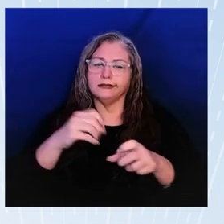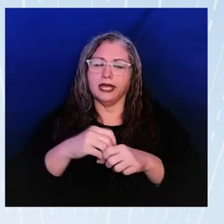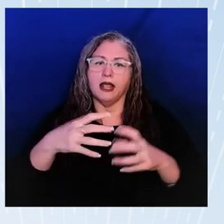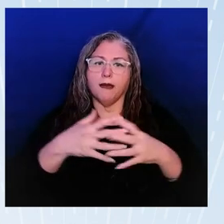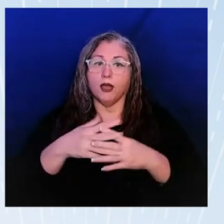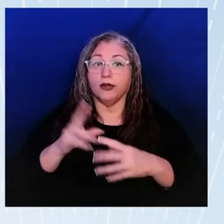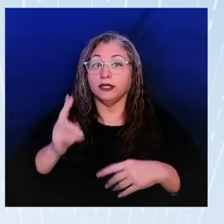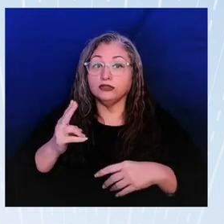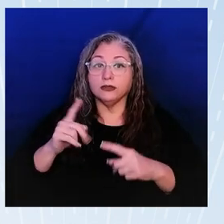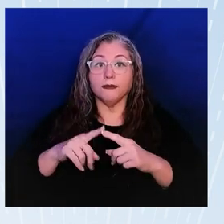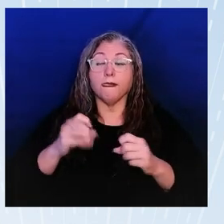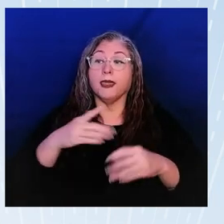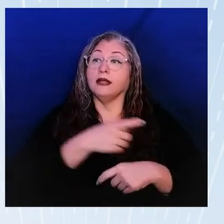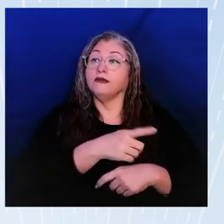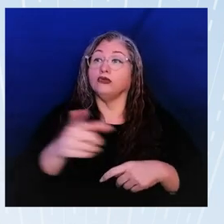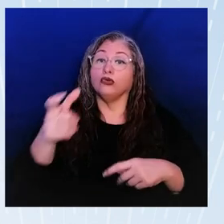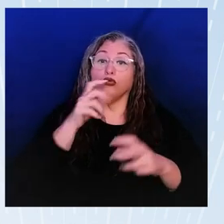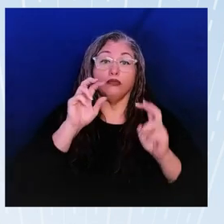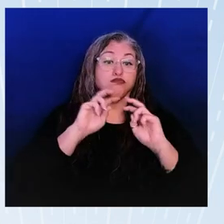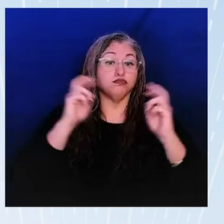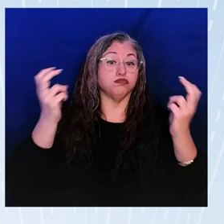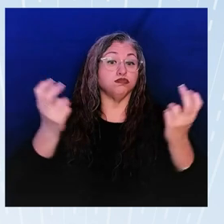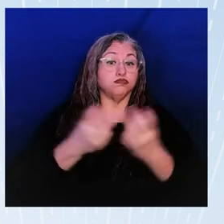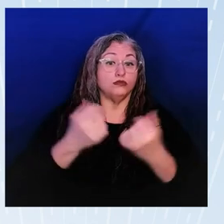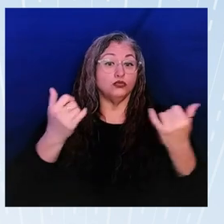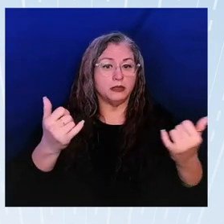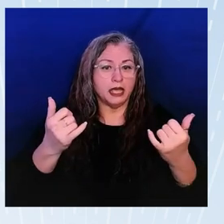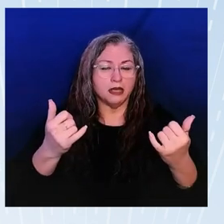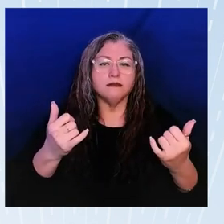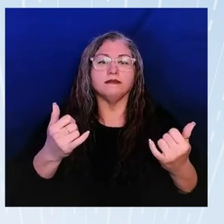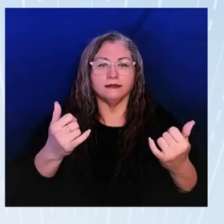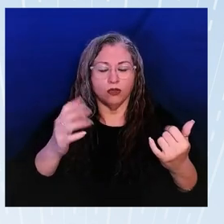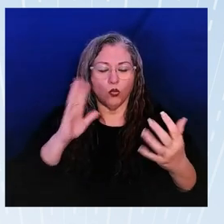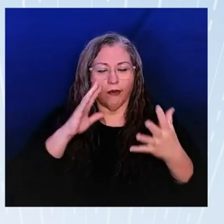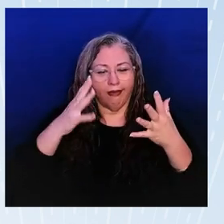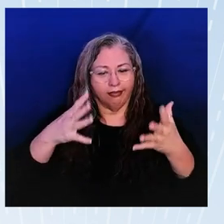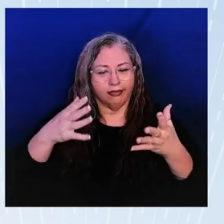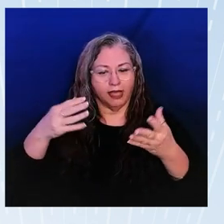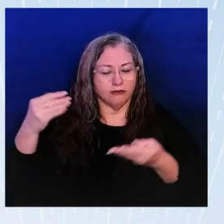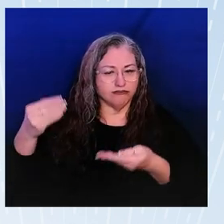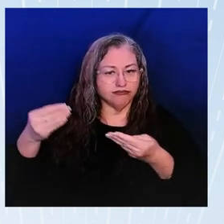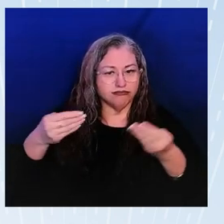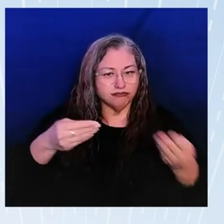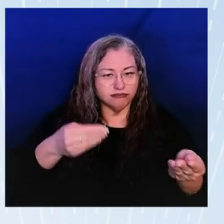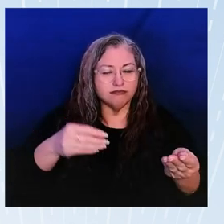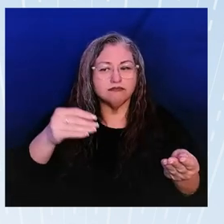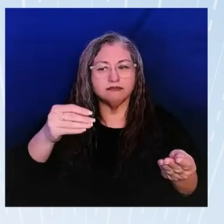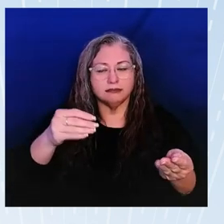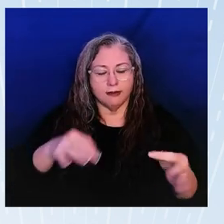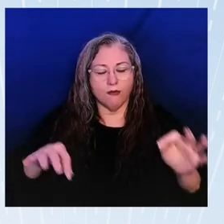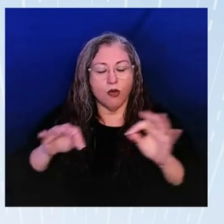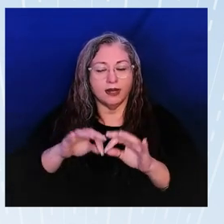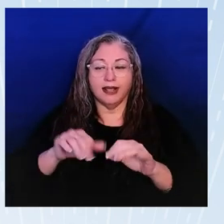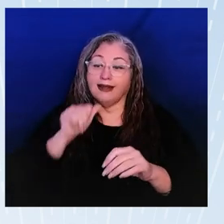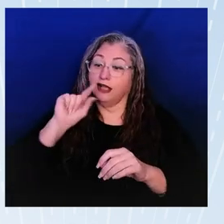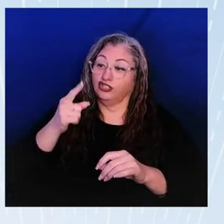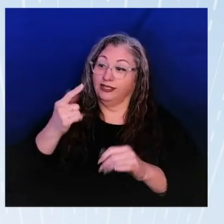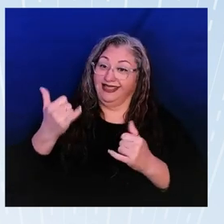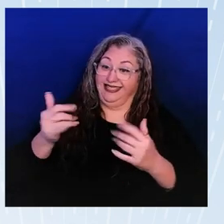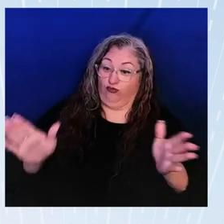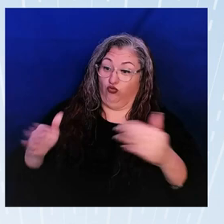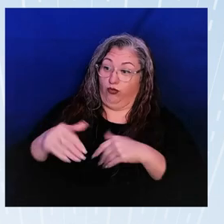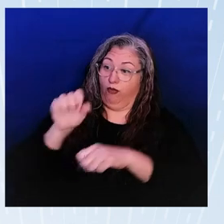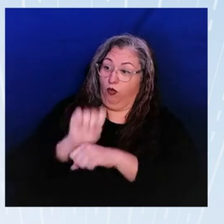of those sitting around these tables today will no doubt leave an enduring legacy marked not only by the work being done in this room today, but